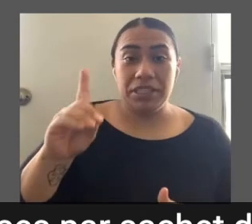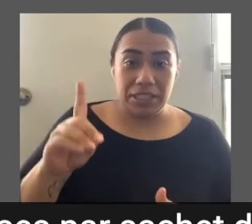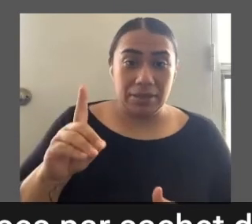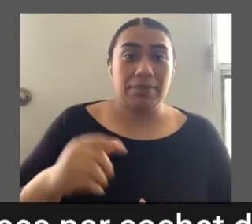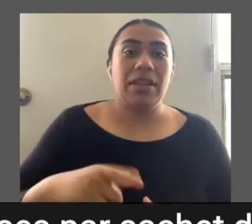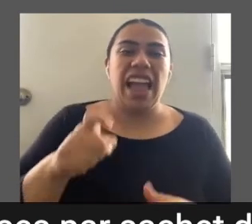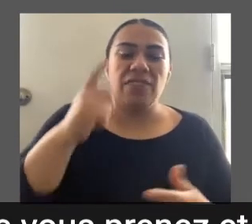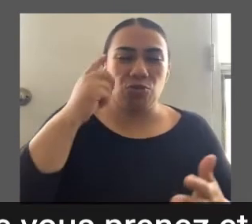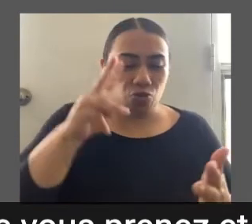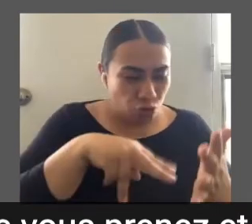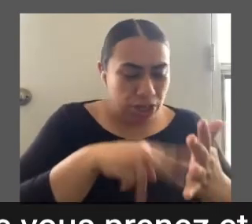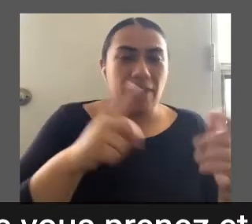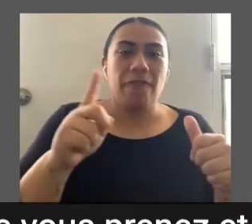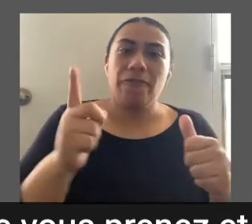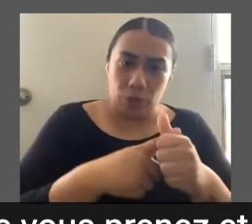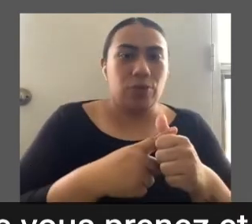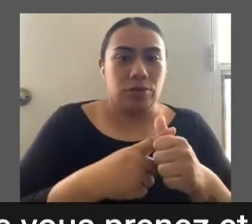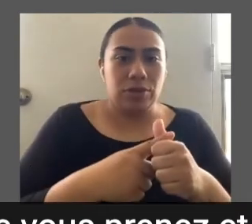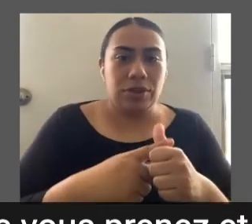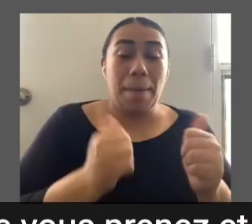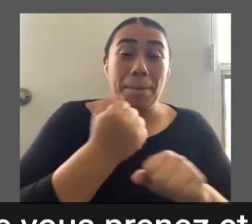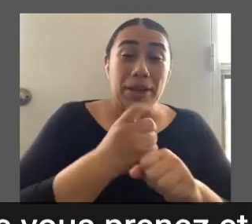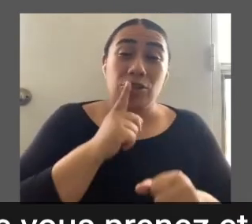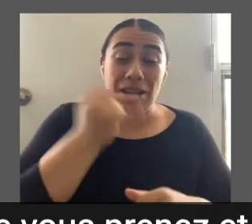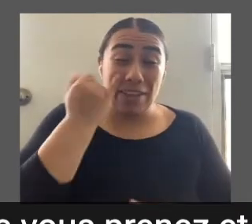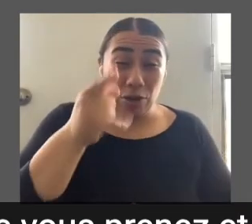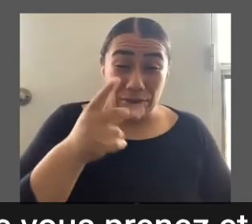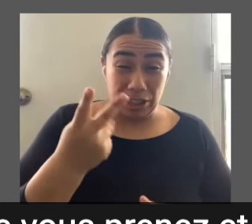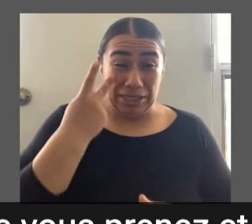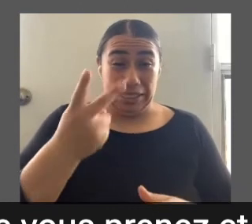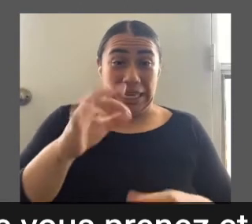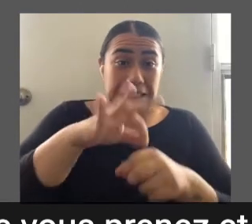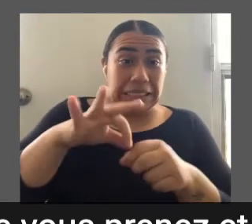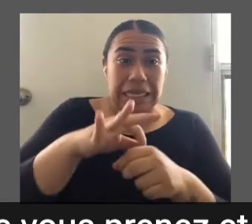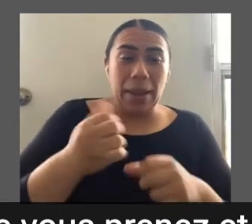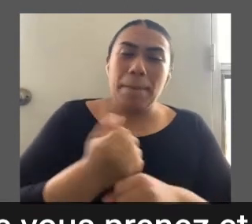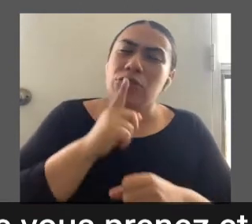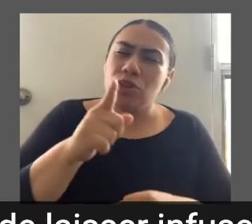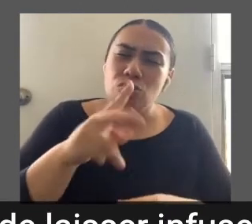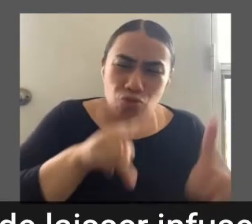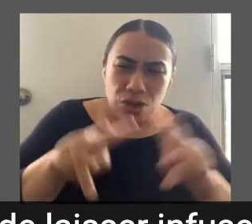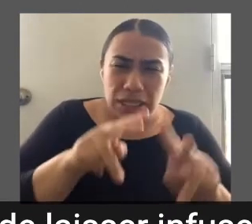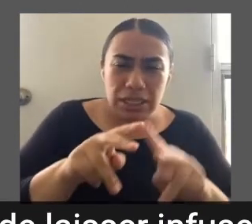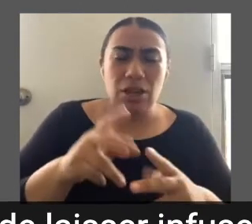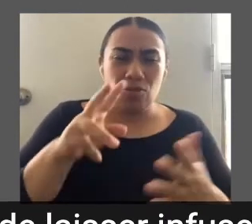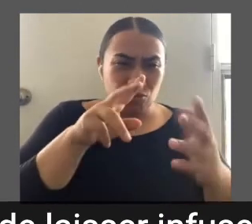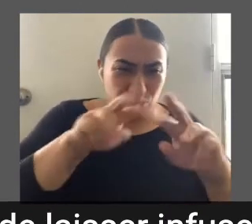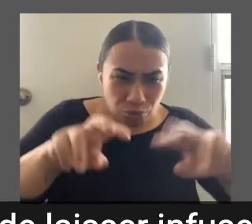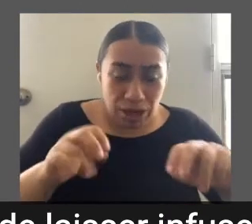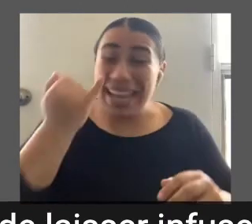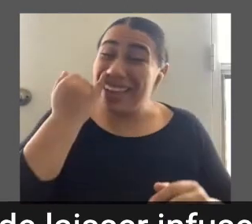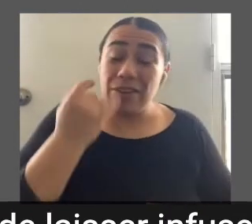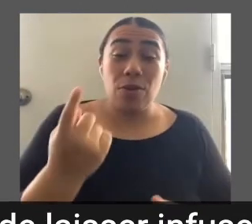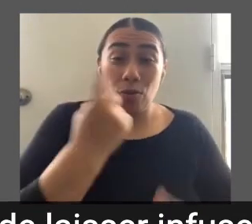per tea bag. Always read the packaging to know what you're taking and dose appropriately. It is suggested by most